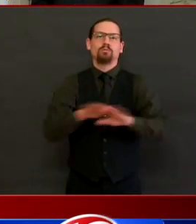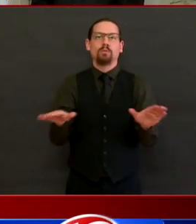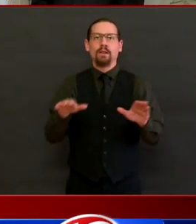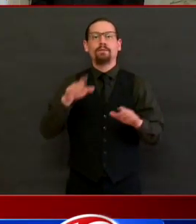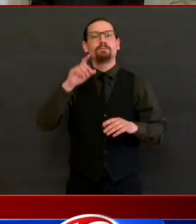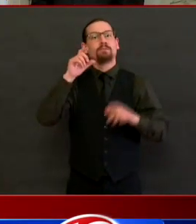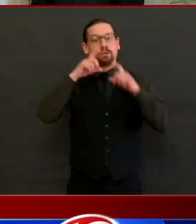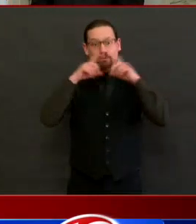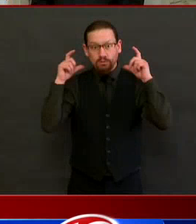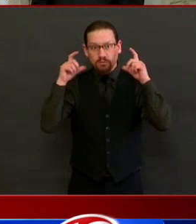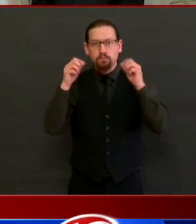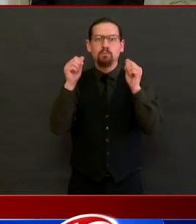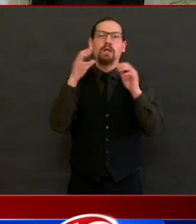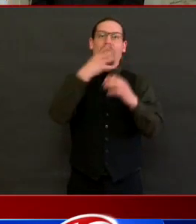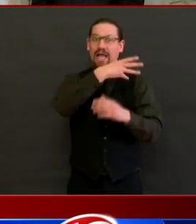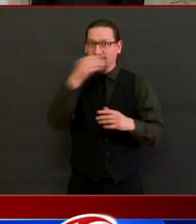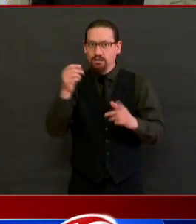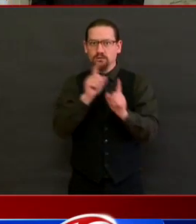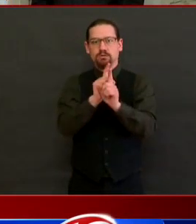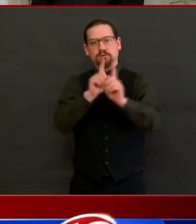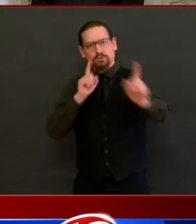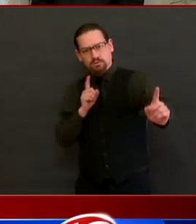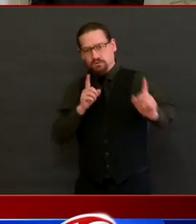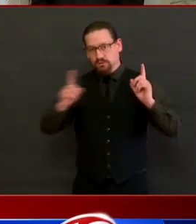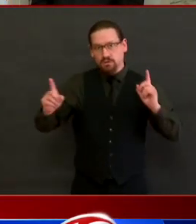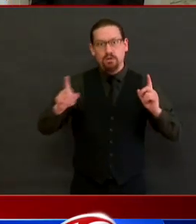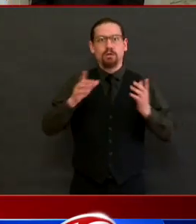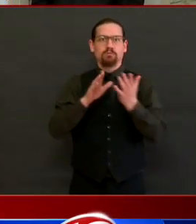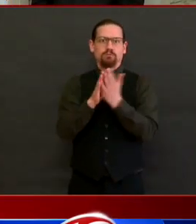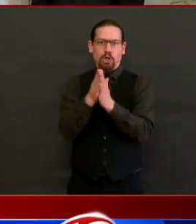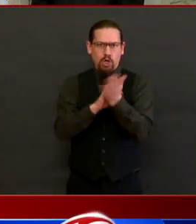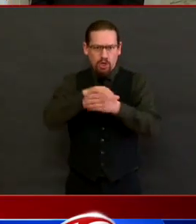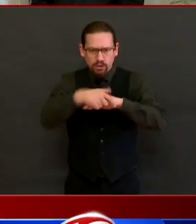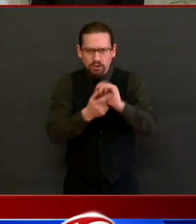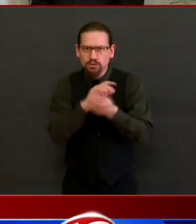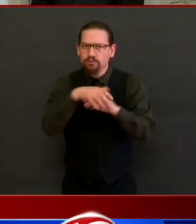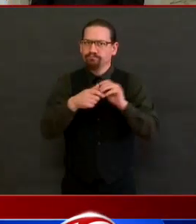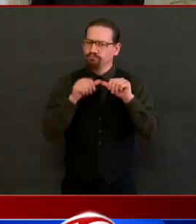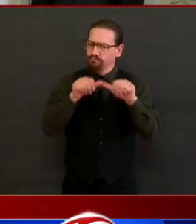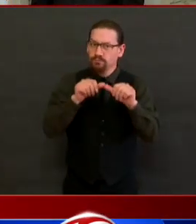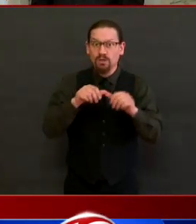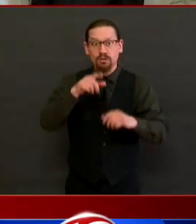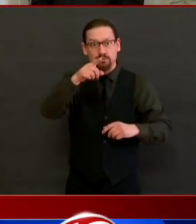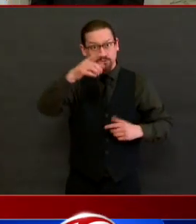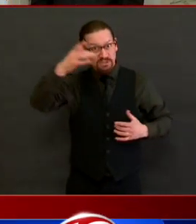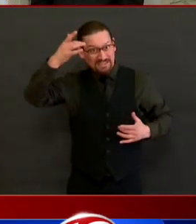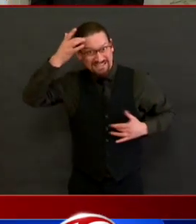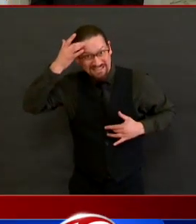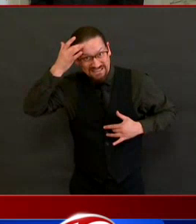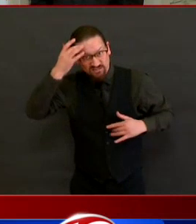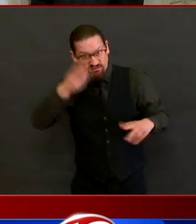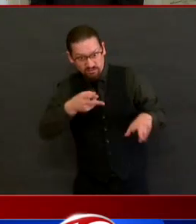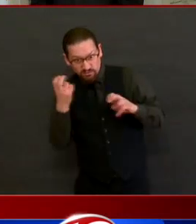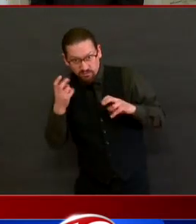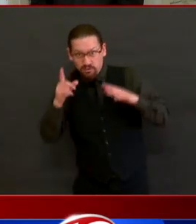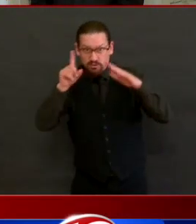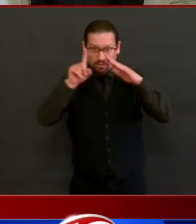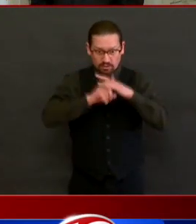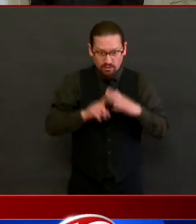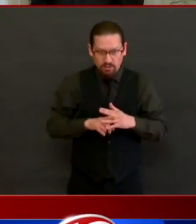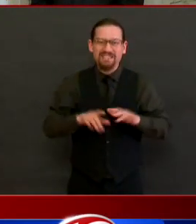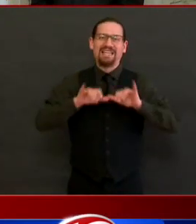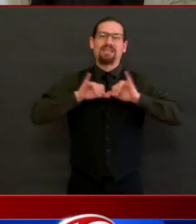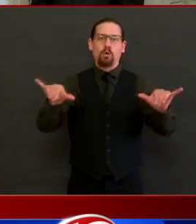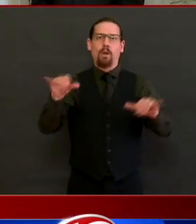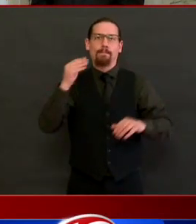home if you are sick. That's the primary way that this virus is transmitted, through symptoms from one person to